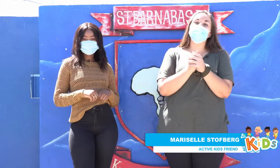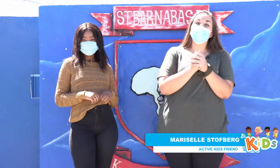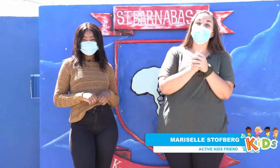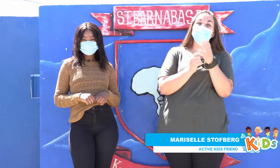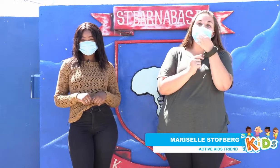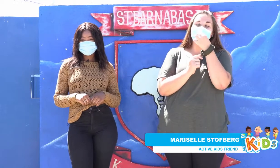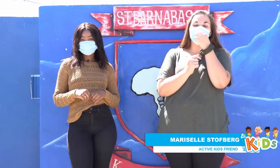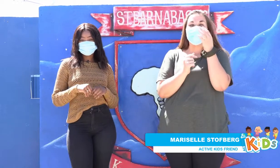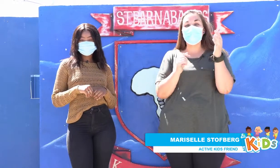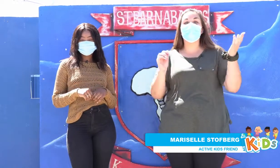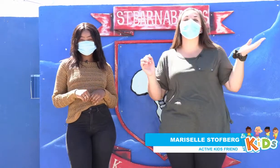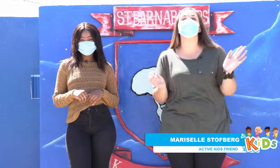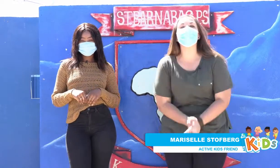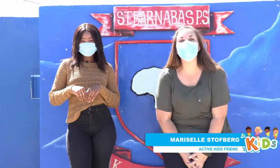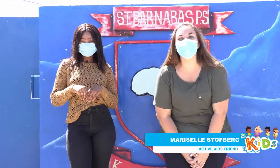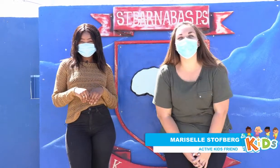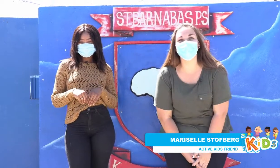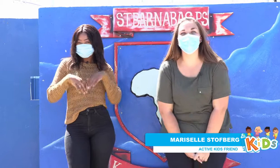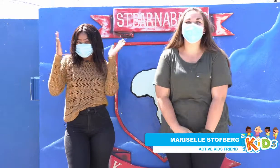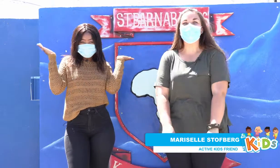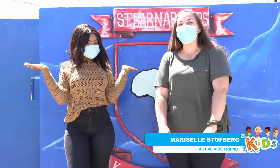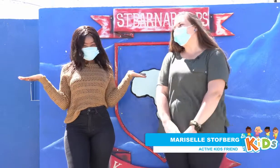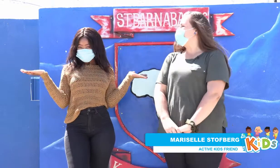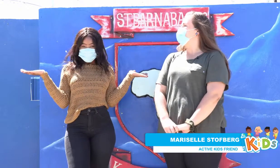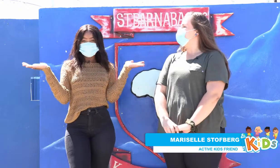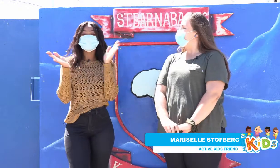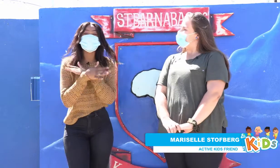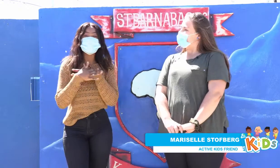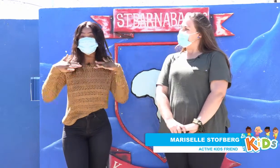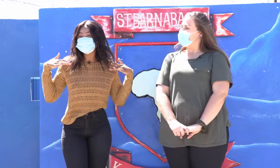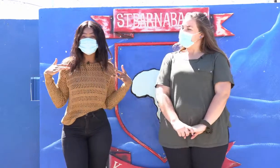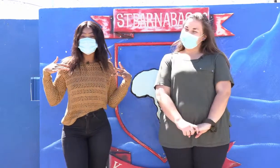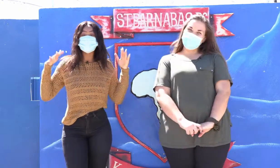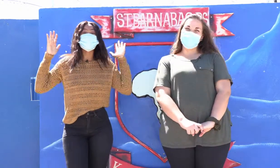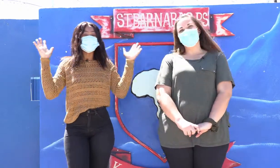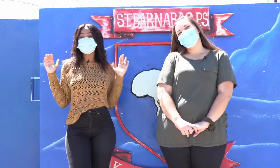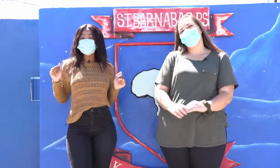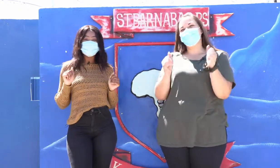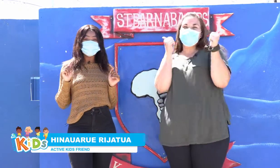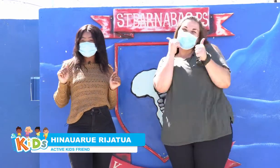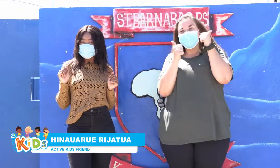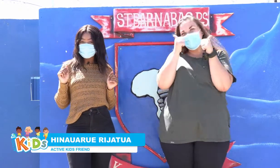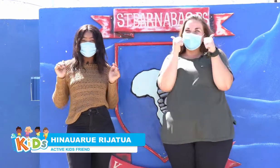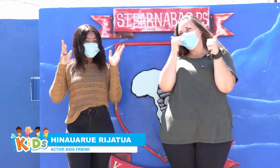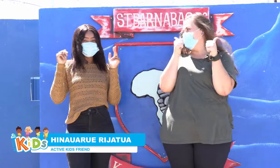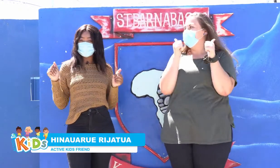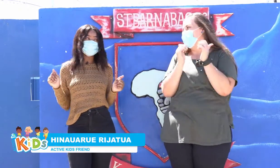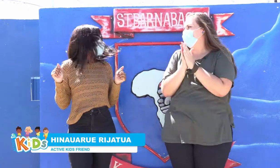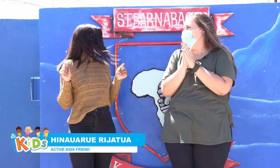My name is Marisol Stolfberg, and today I have a brand new friend for you guys. My name is Puku. Glad to be on the